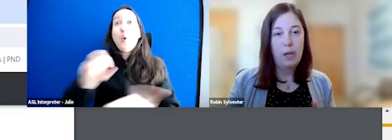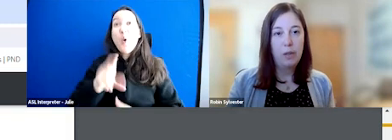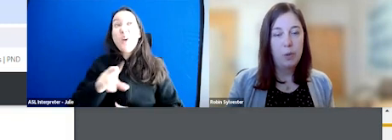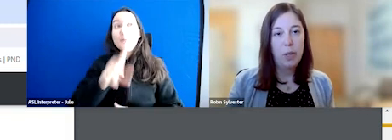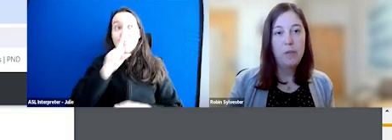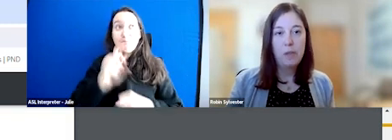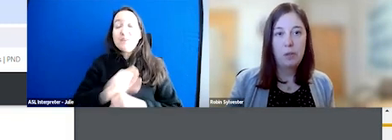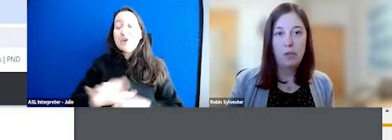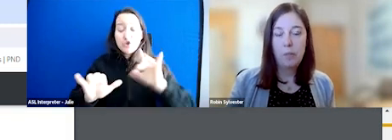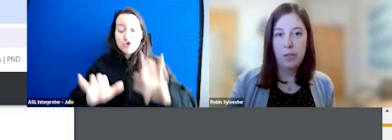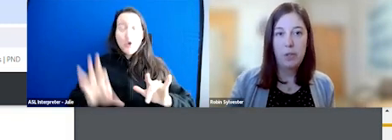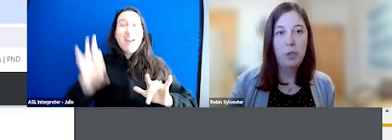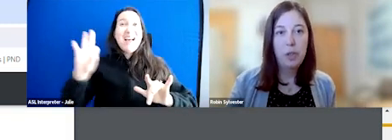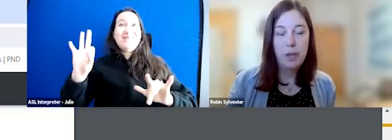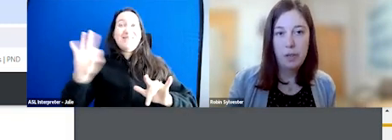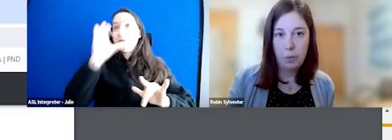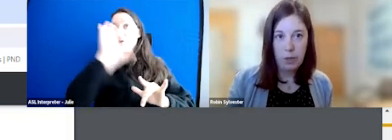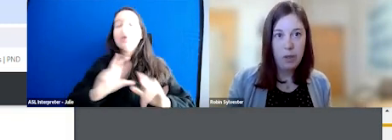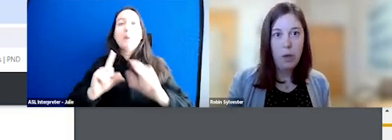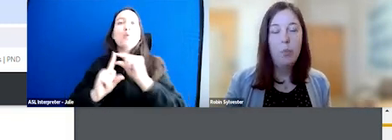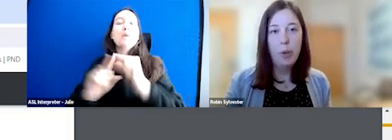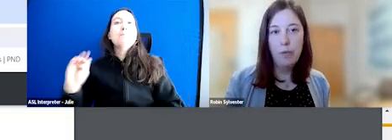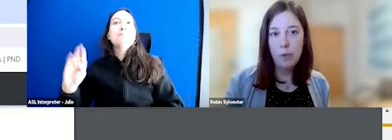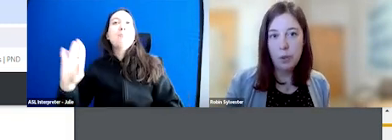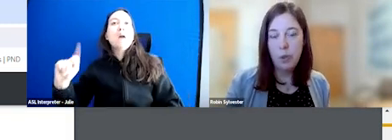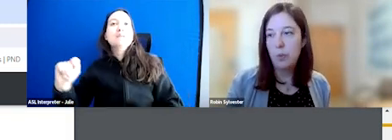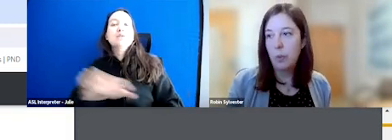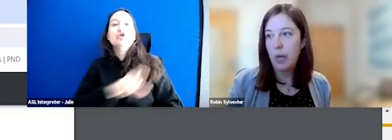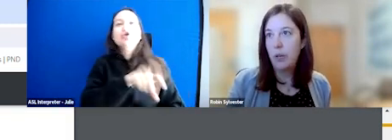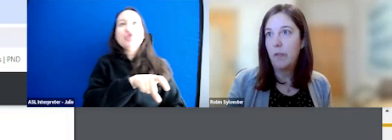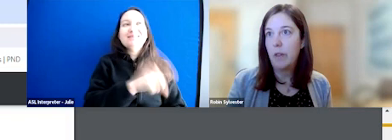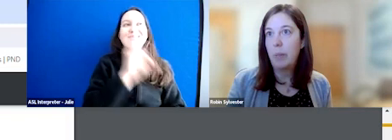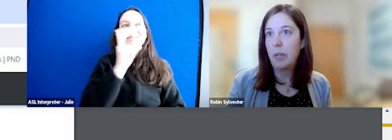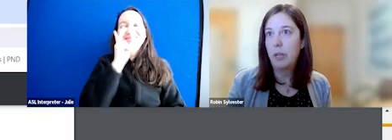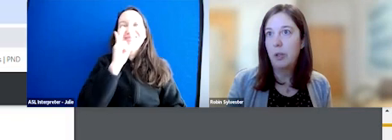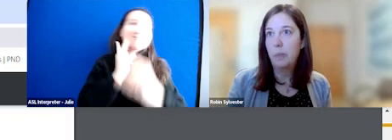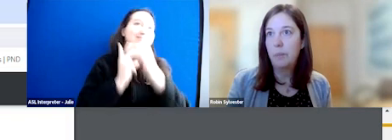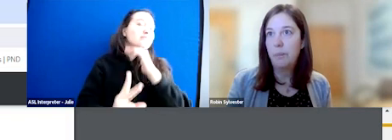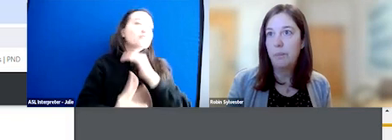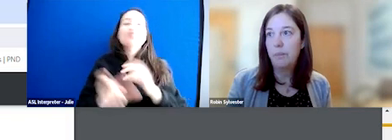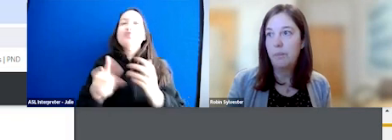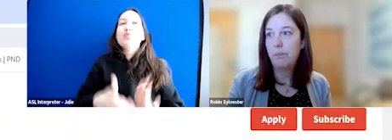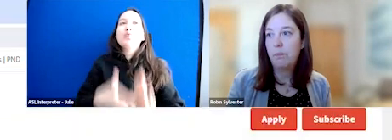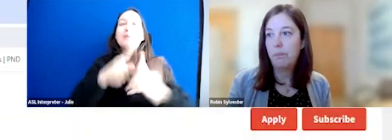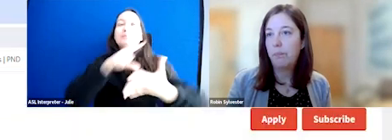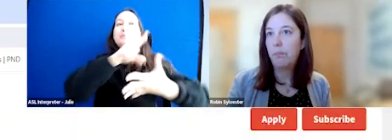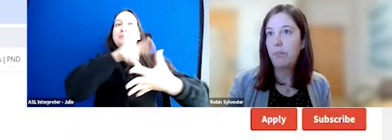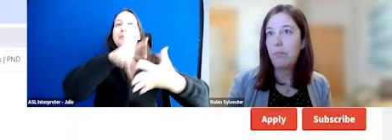do that Control F to search for must and should as a quick preview to what is required for the application.